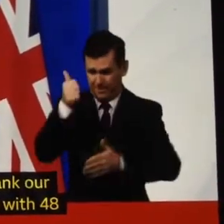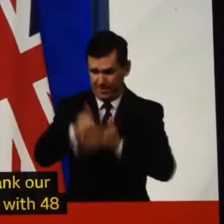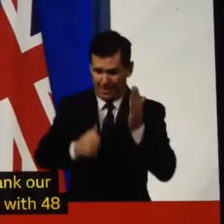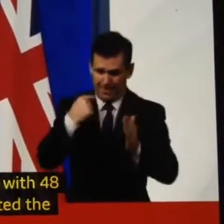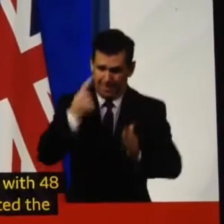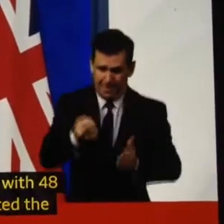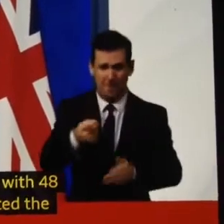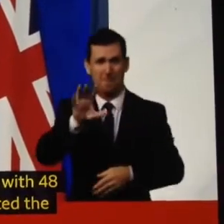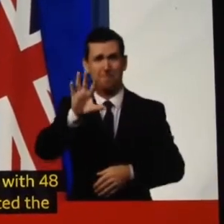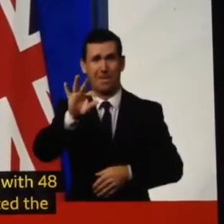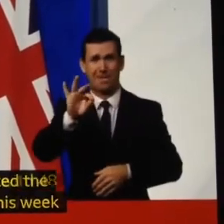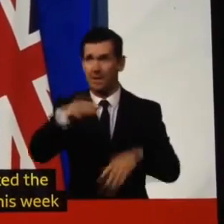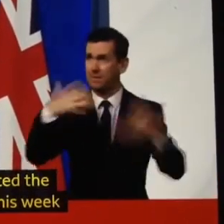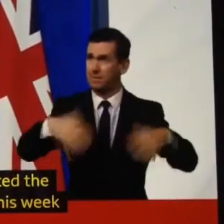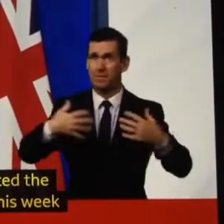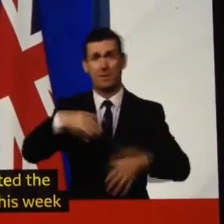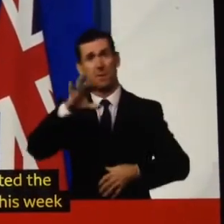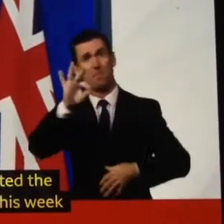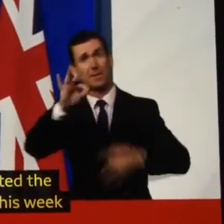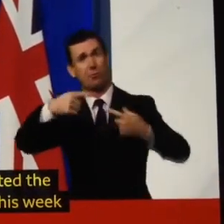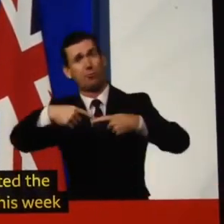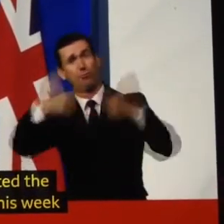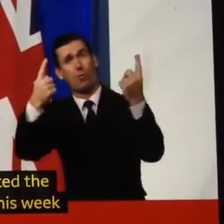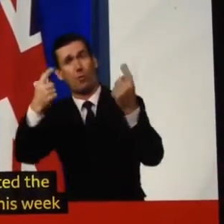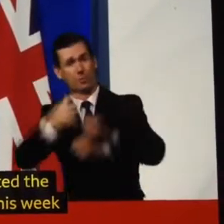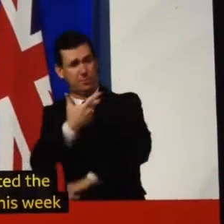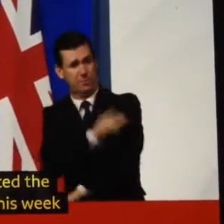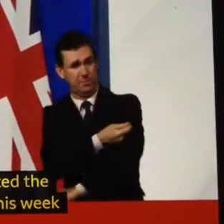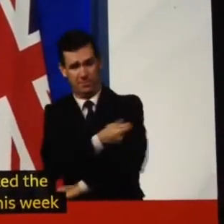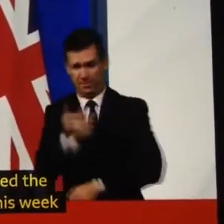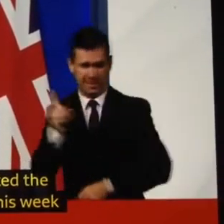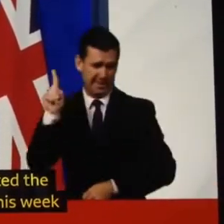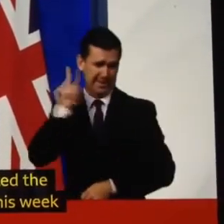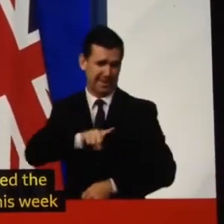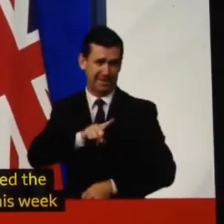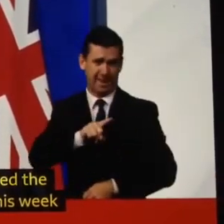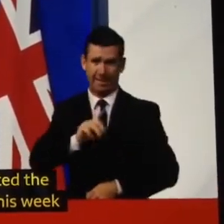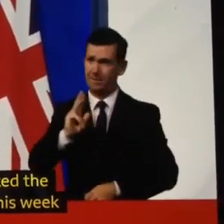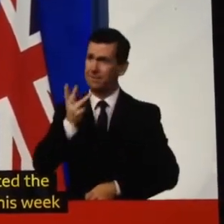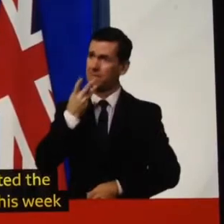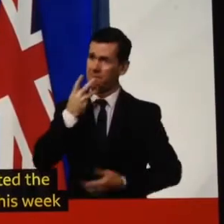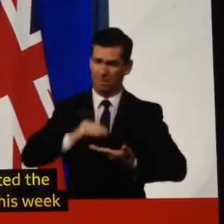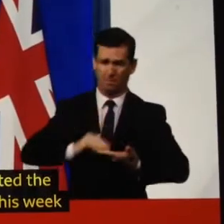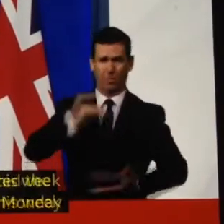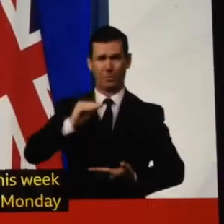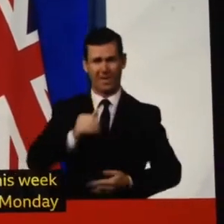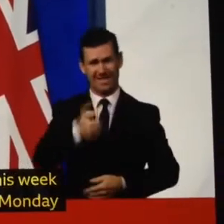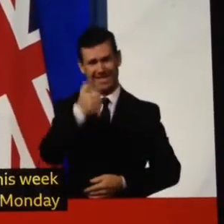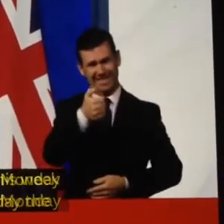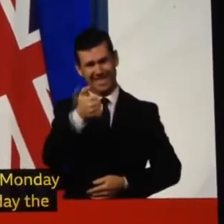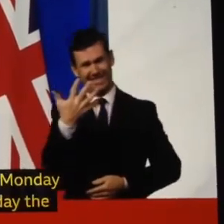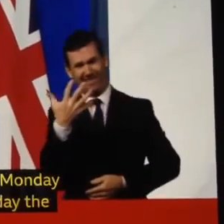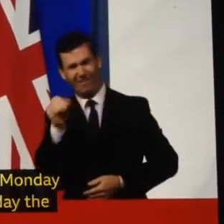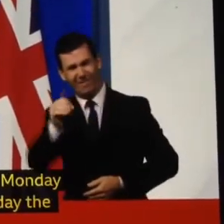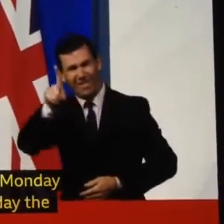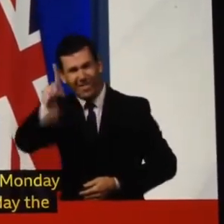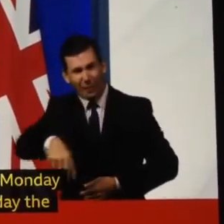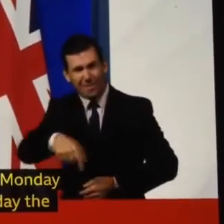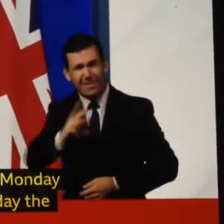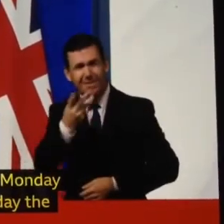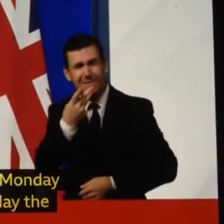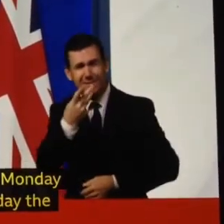vaccination Monday ever in England, and yesterday, the biggest booster day yet, with more than 650,000 boosters